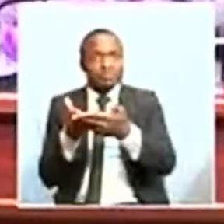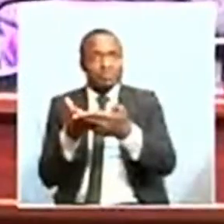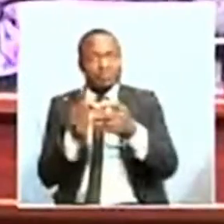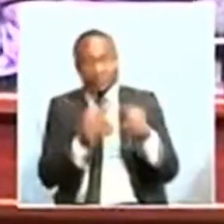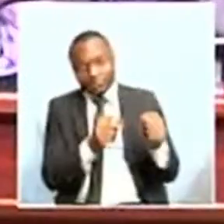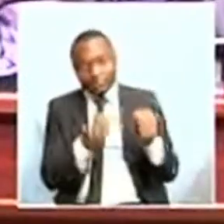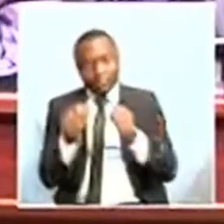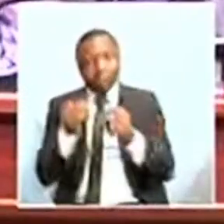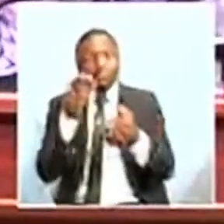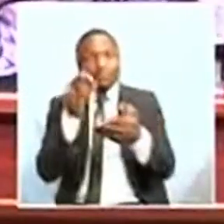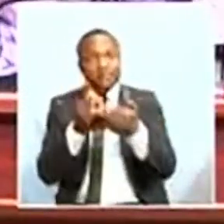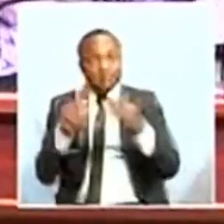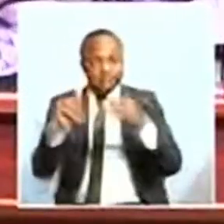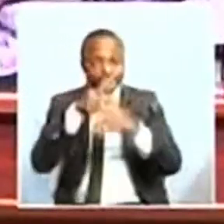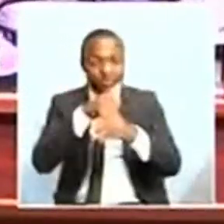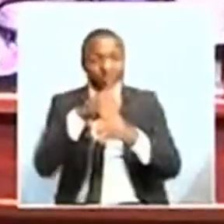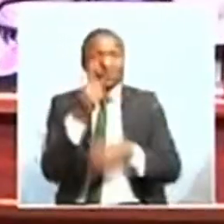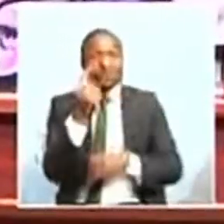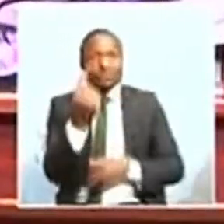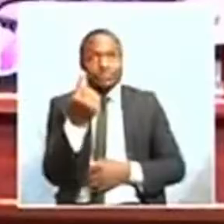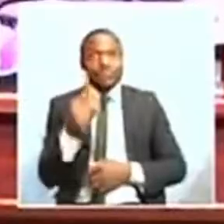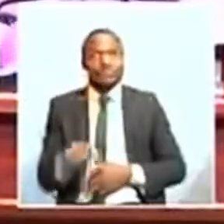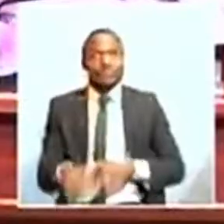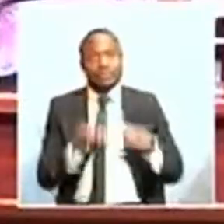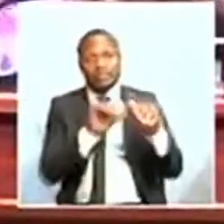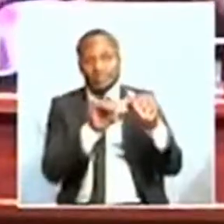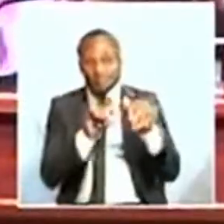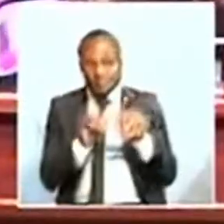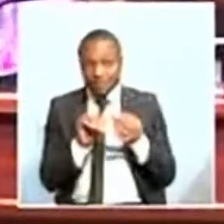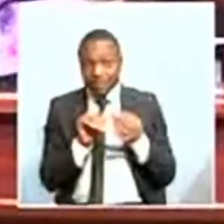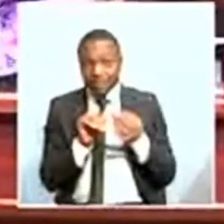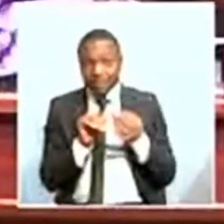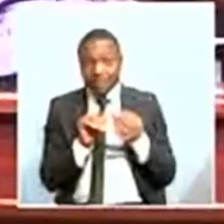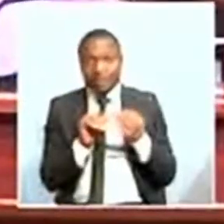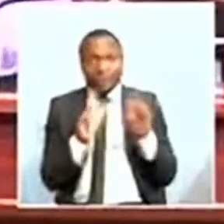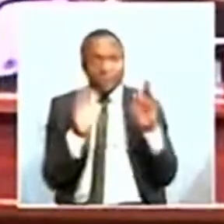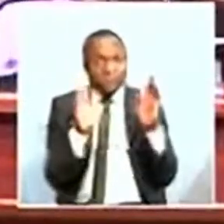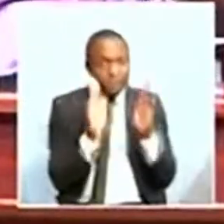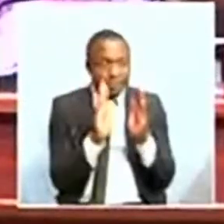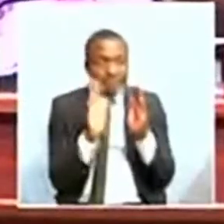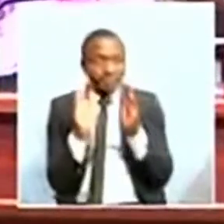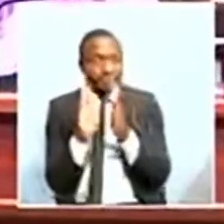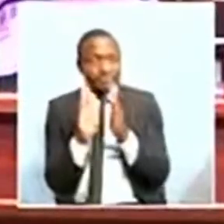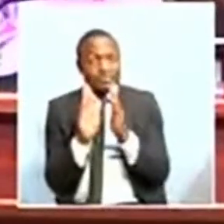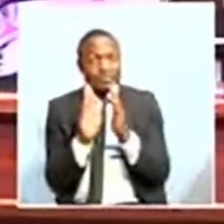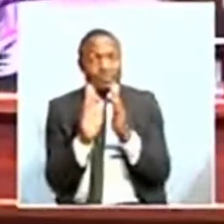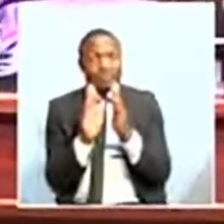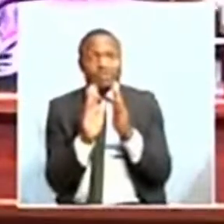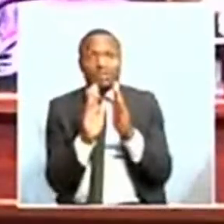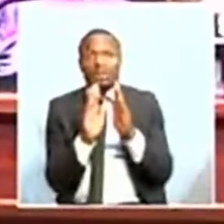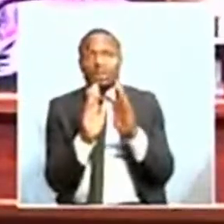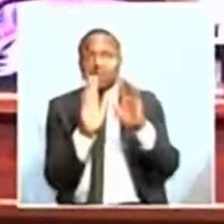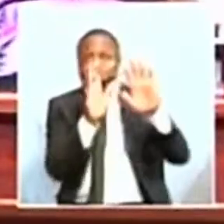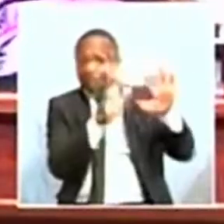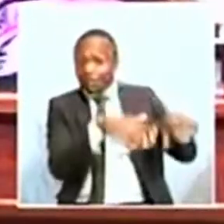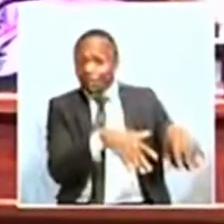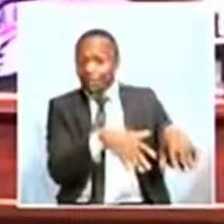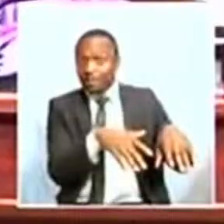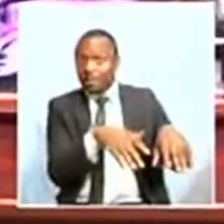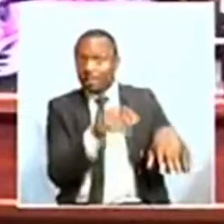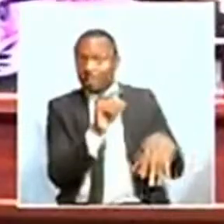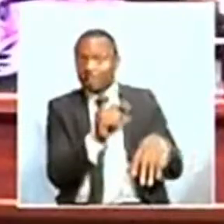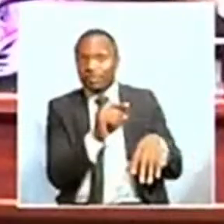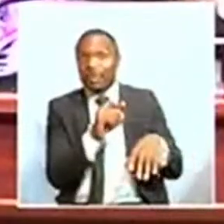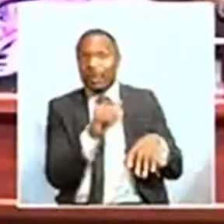transmission. These include: 1. Avoid close contact. Stay away from individuals showing symptoms of